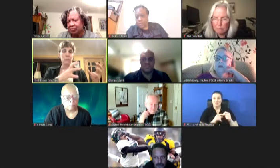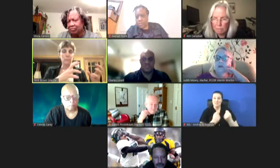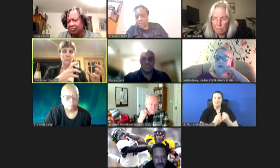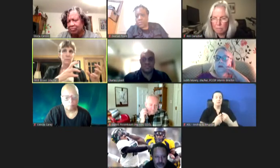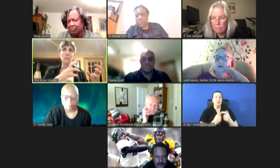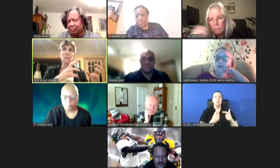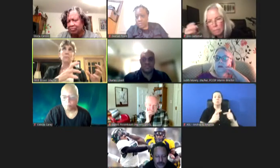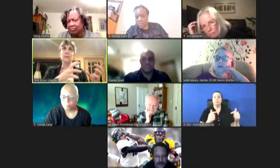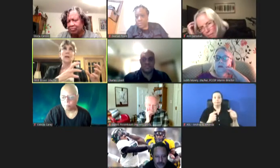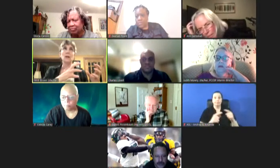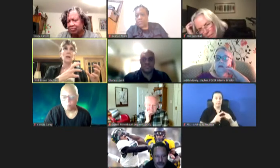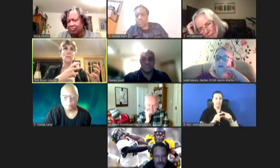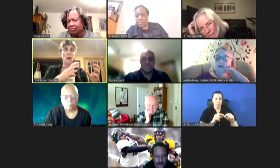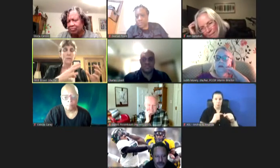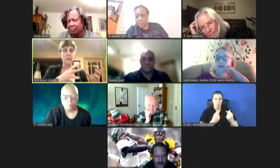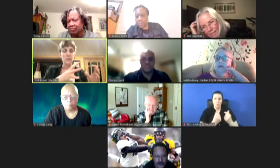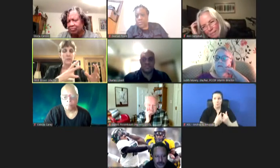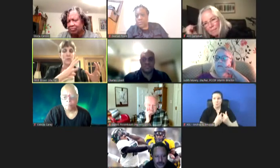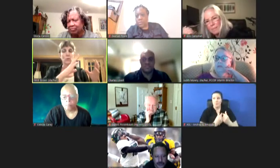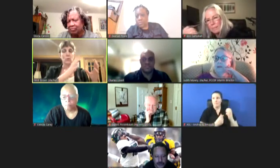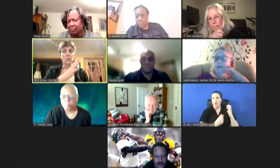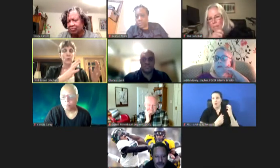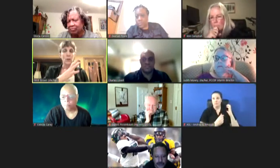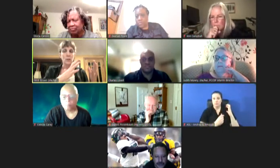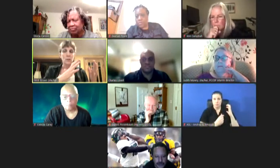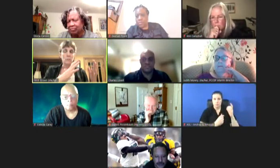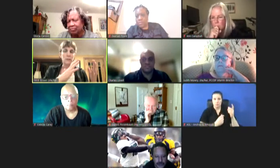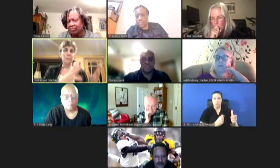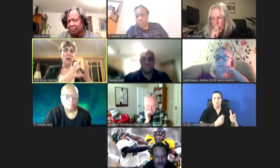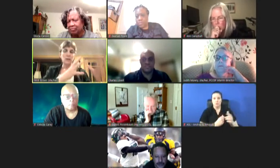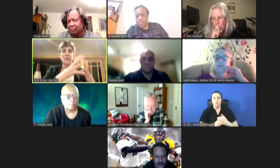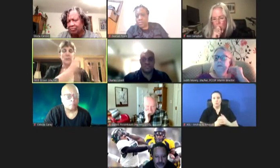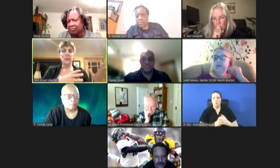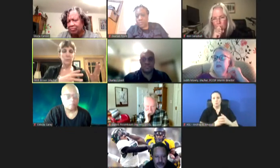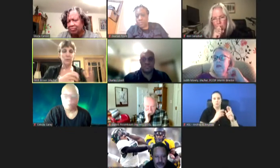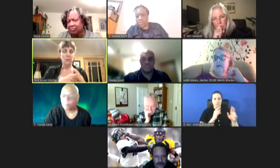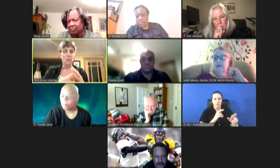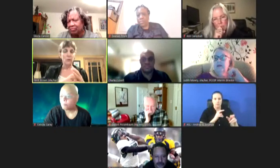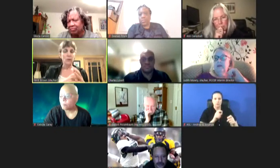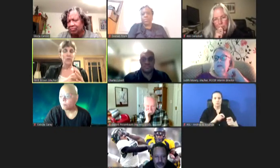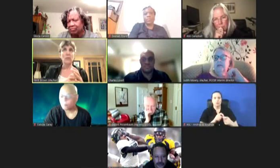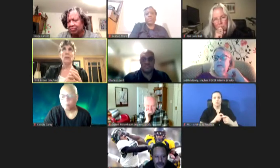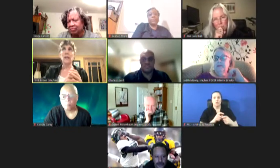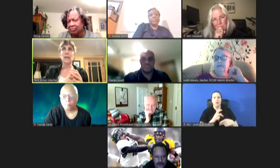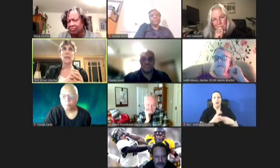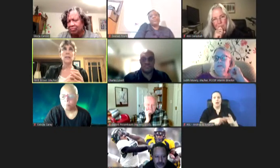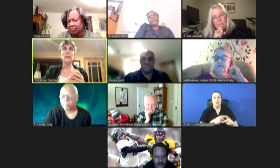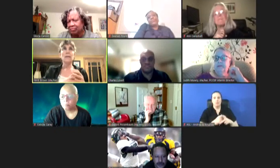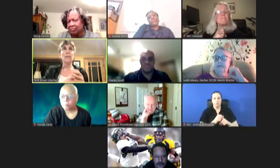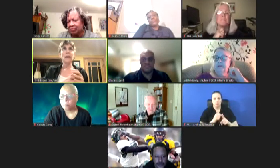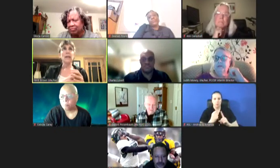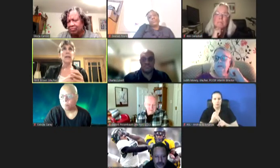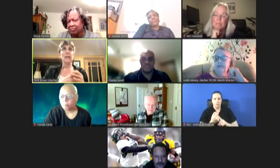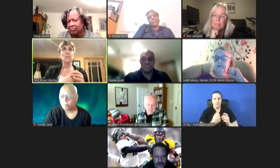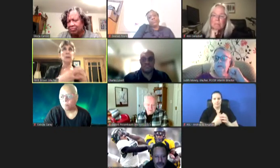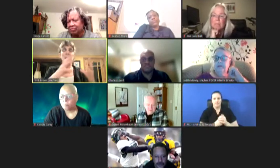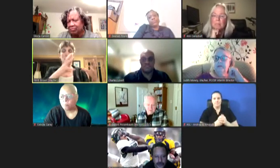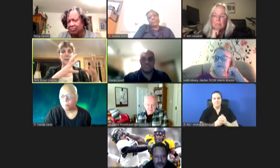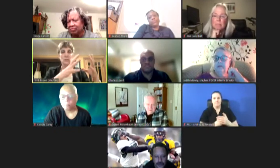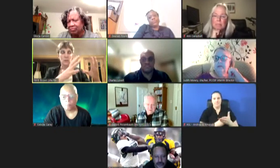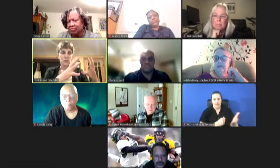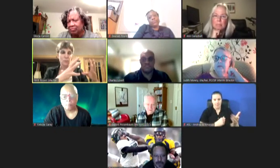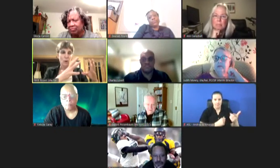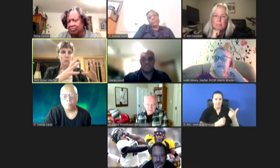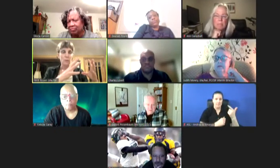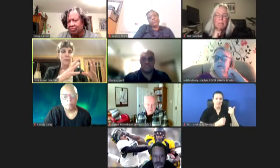different groups of officers who respond to certain types of situations. And they, because